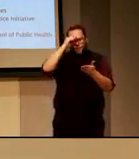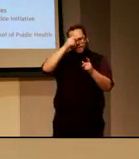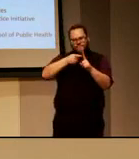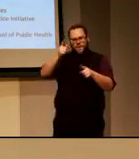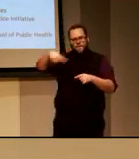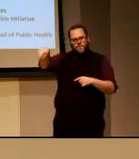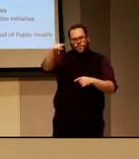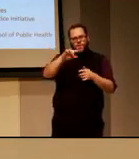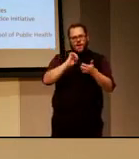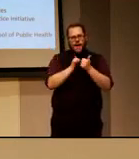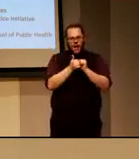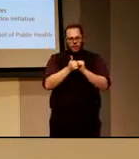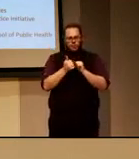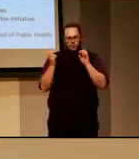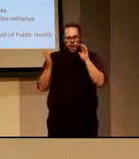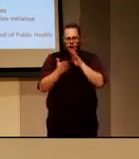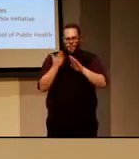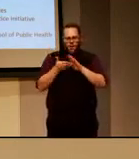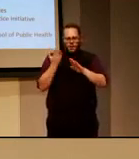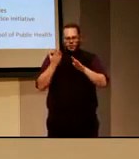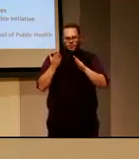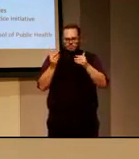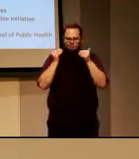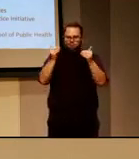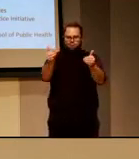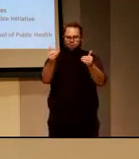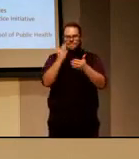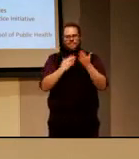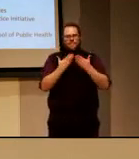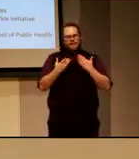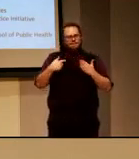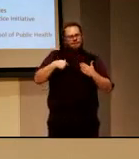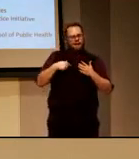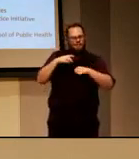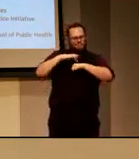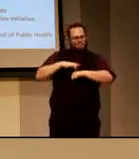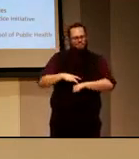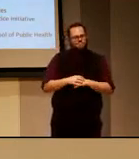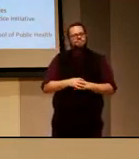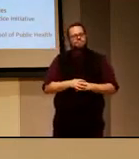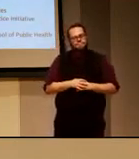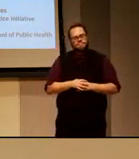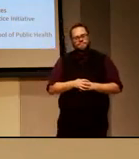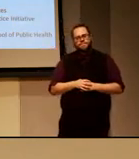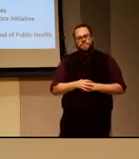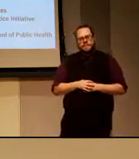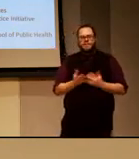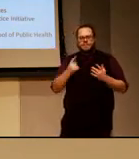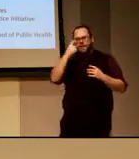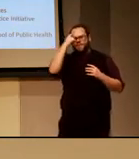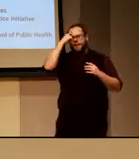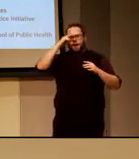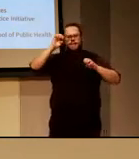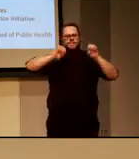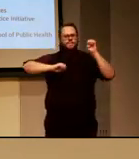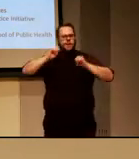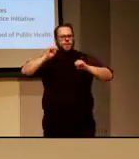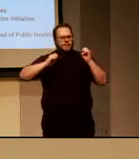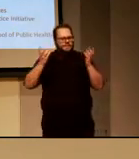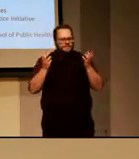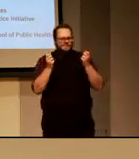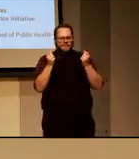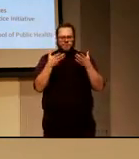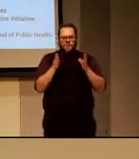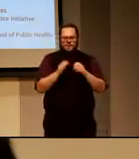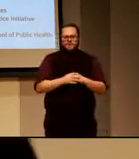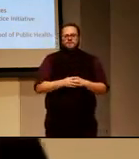how to operationalize some of the things I talk about. So I view this as a thought experiment in many ways. I'm going to create a